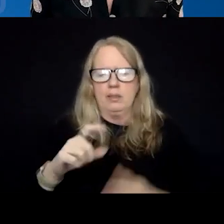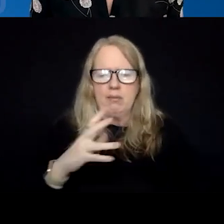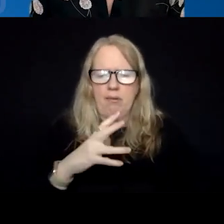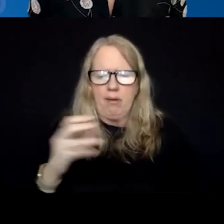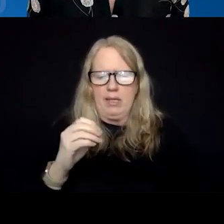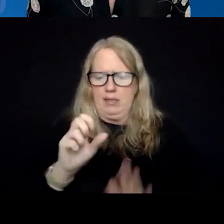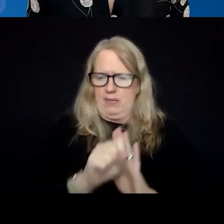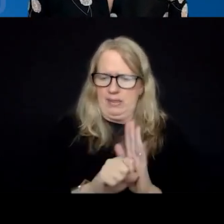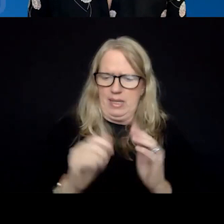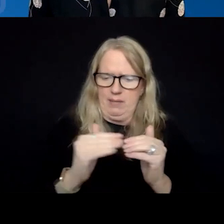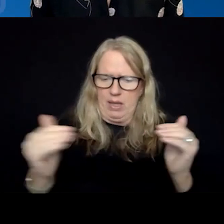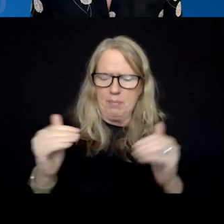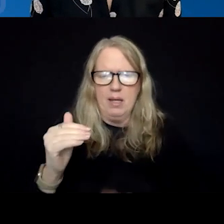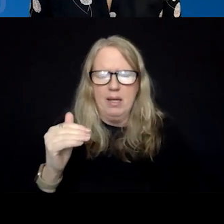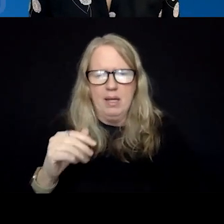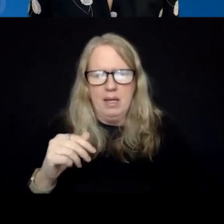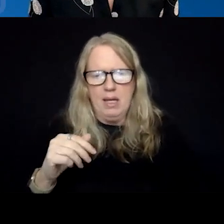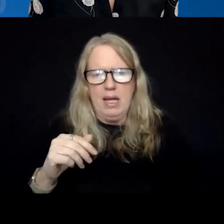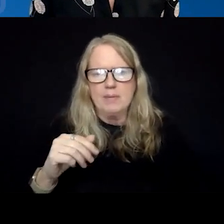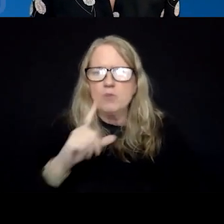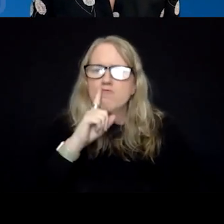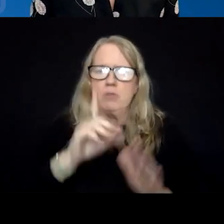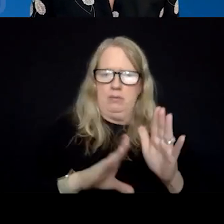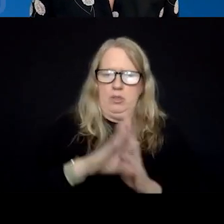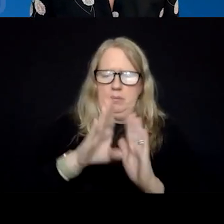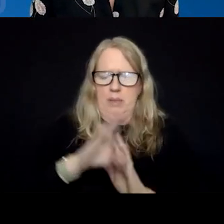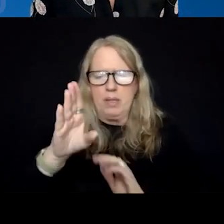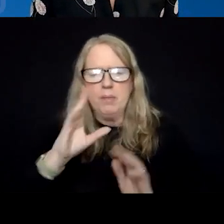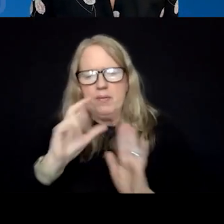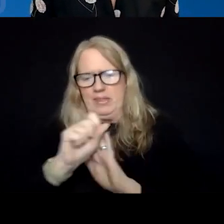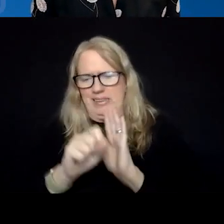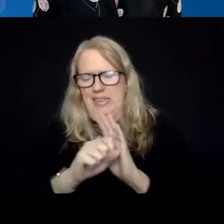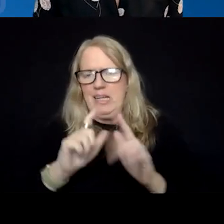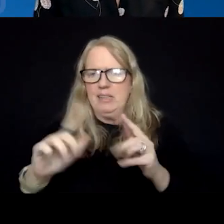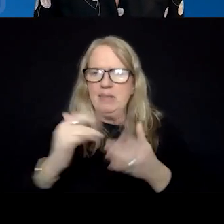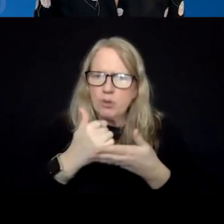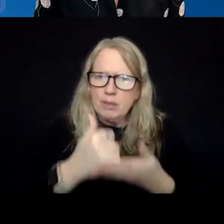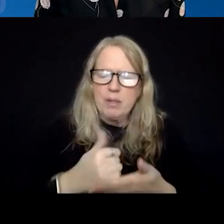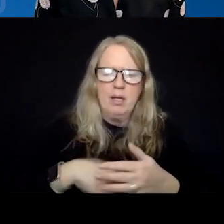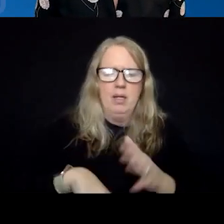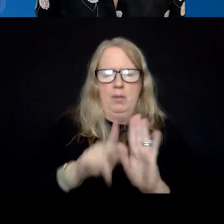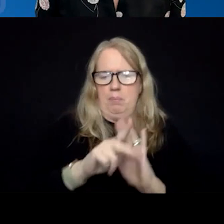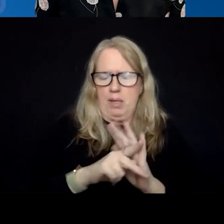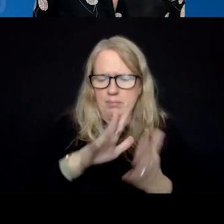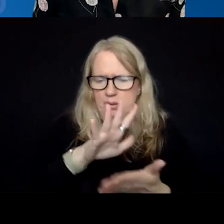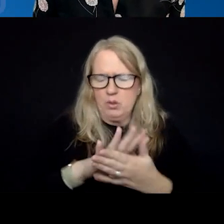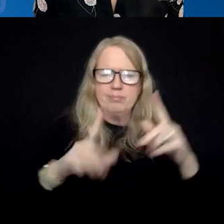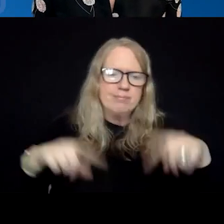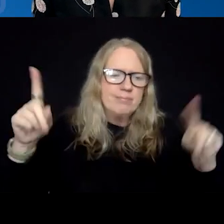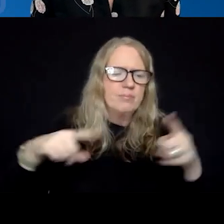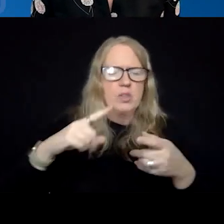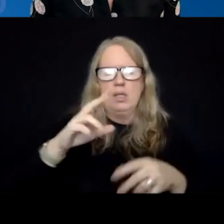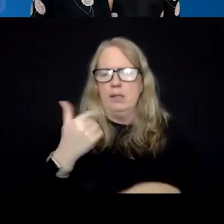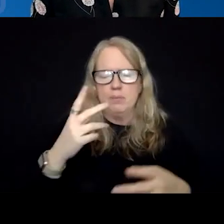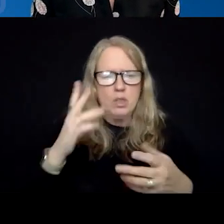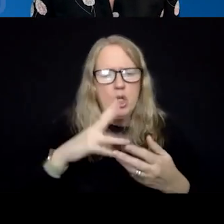state level, it might not be a monolith, and really developing some state tailored interventions. The Policy Academy will include virtual learning opportunities